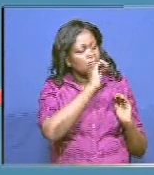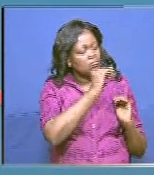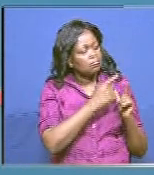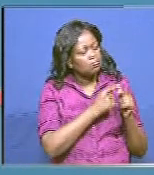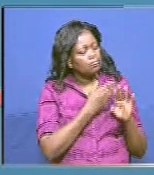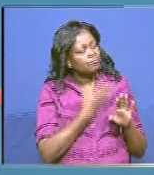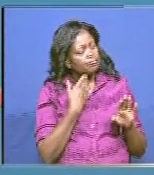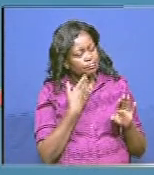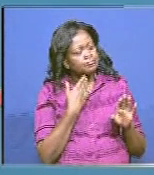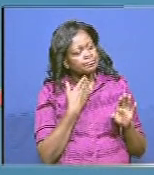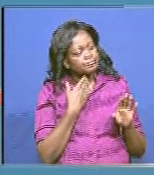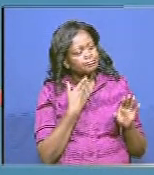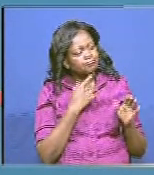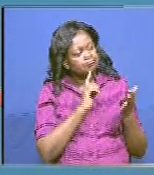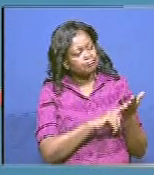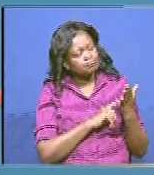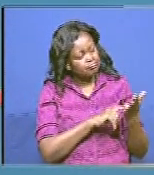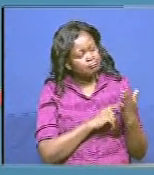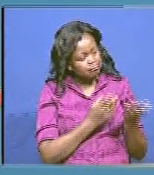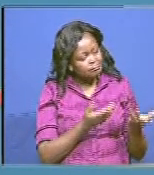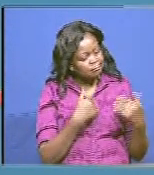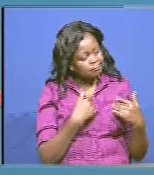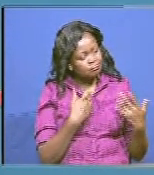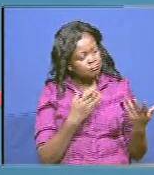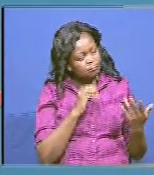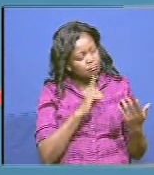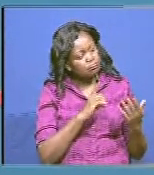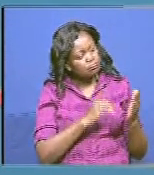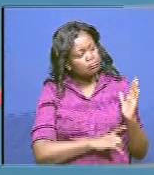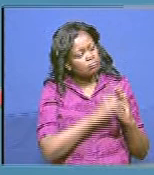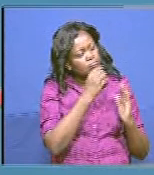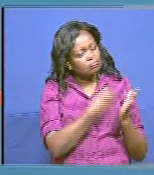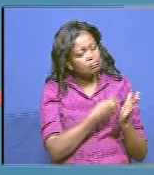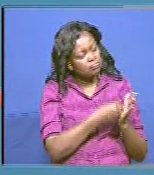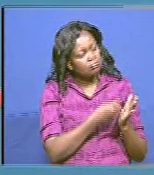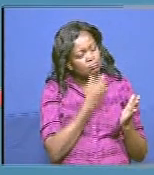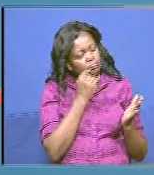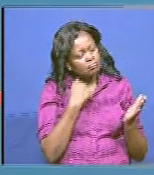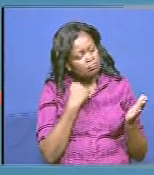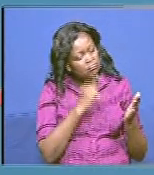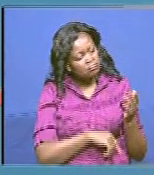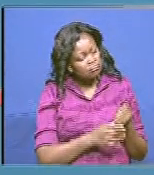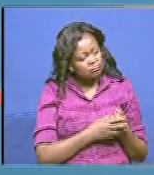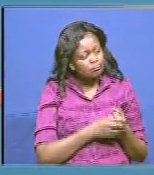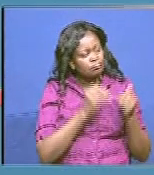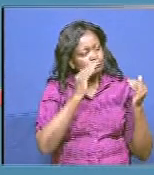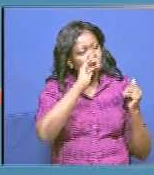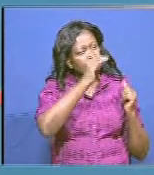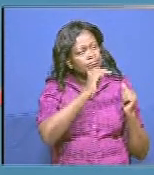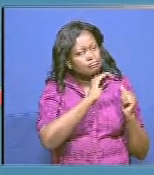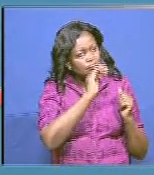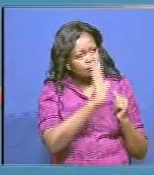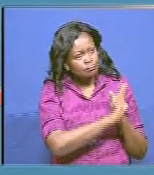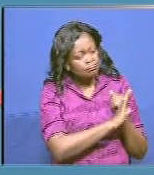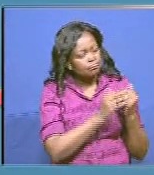before we get to, you know, the discussion about having ward development fund, yes. let's look at the larger county, your county. We